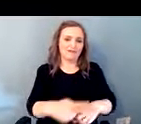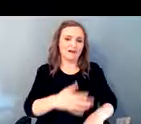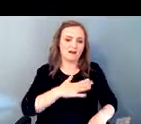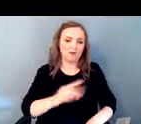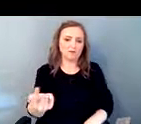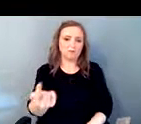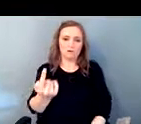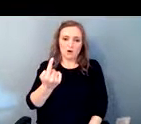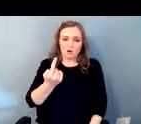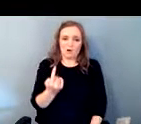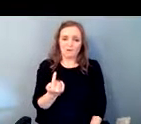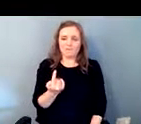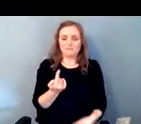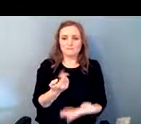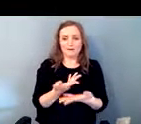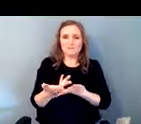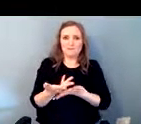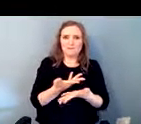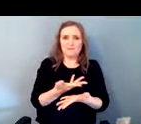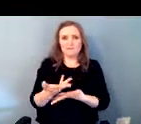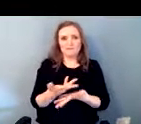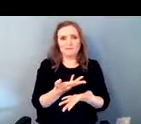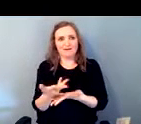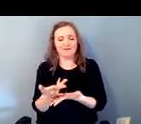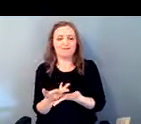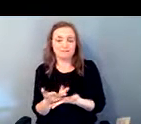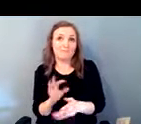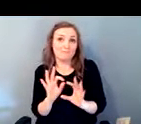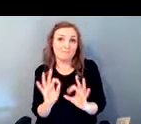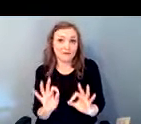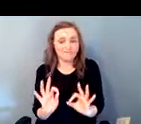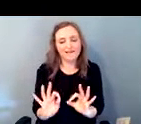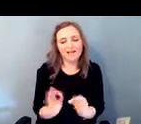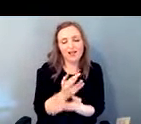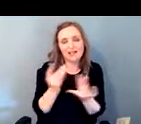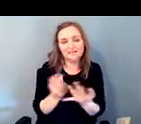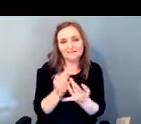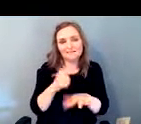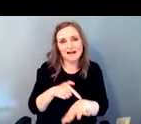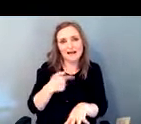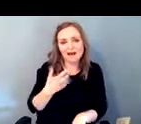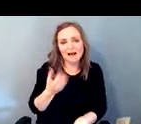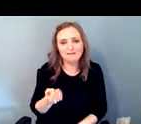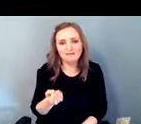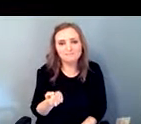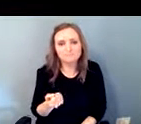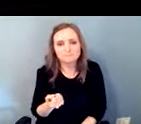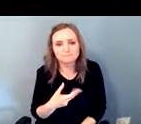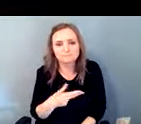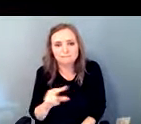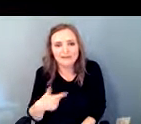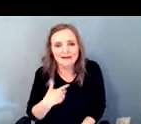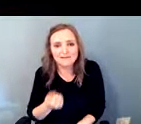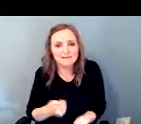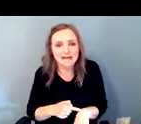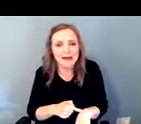ideal environment where I had lots and lots of time every week when I could do that, then that would be lovely. But it's not practical. So